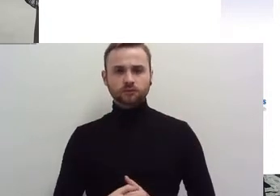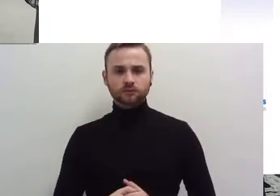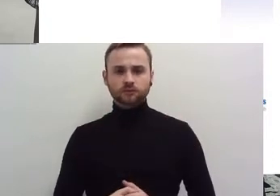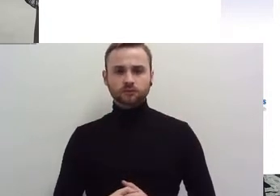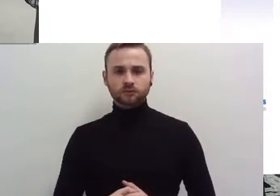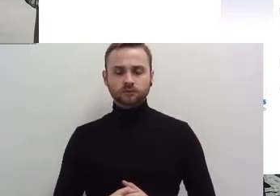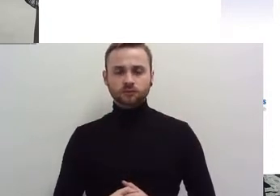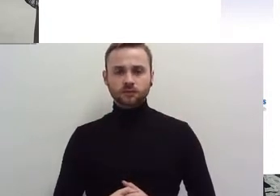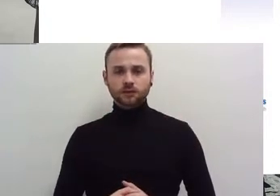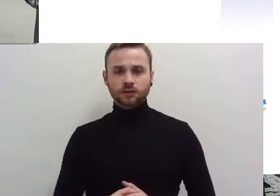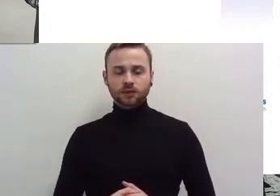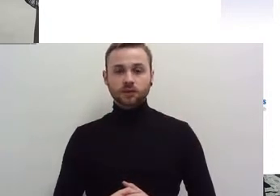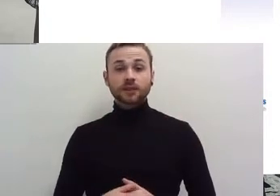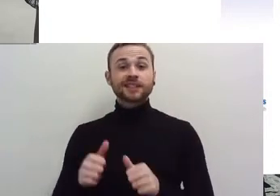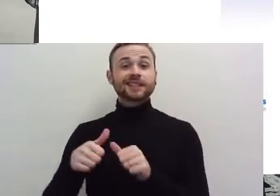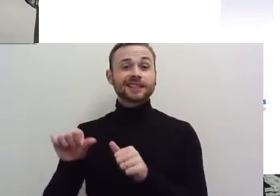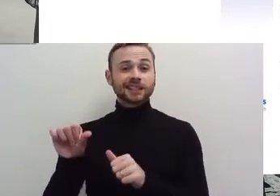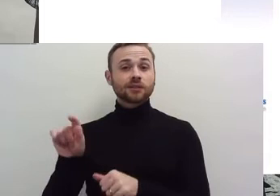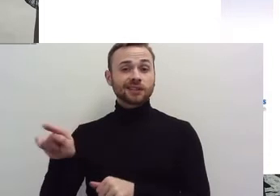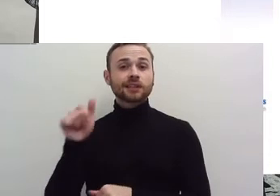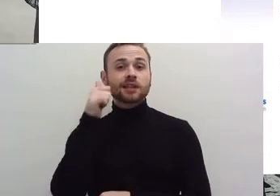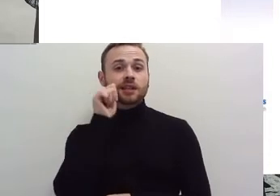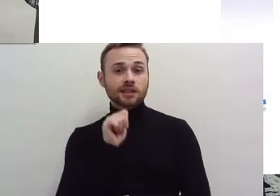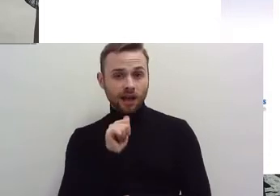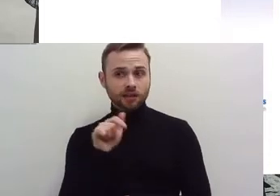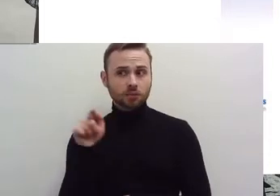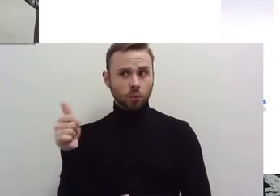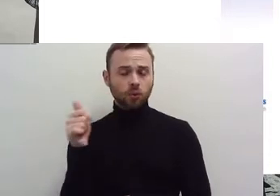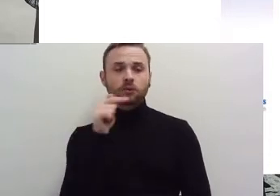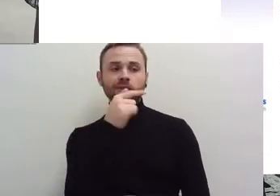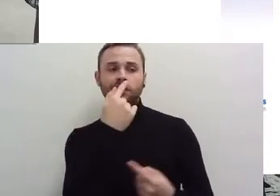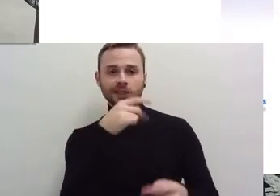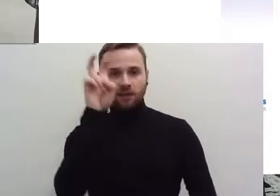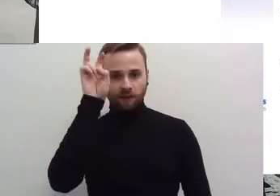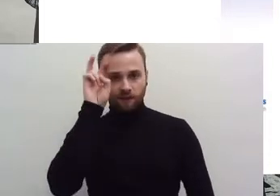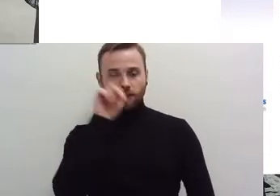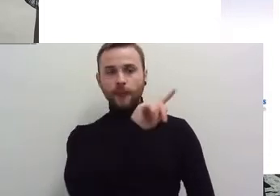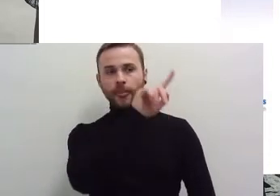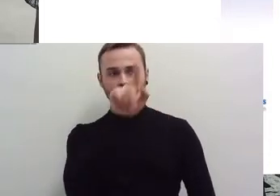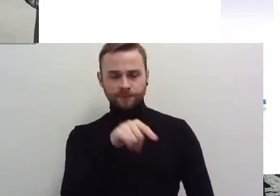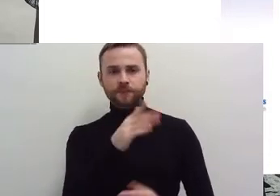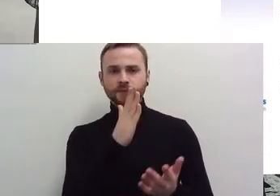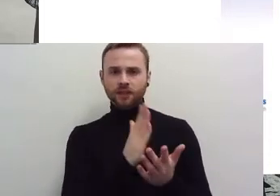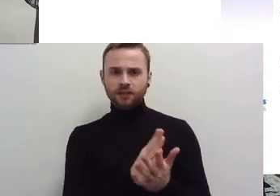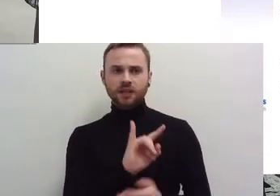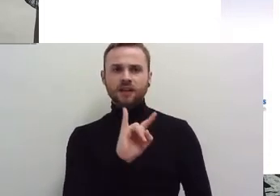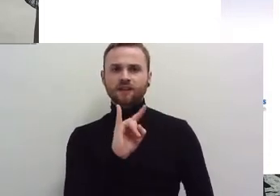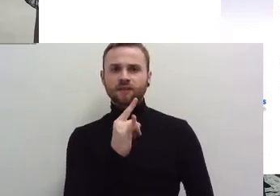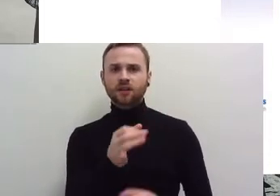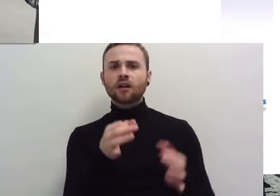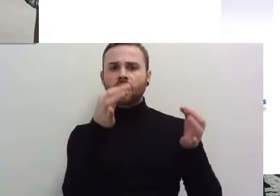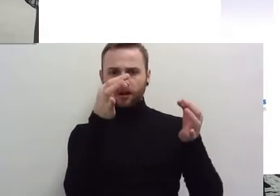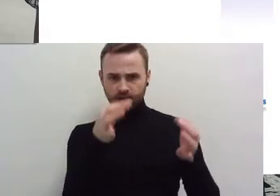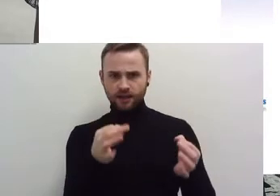a legal right for children to enter preschool or daycare. But